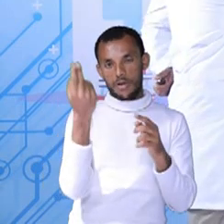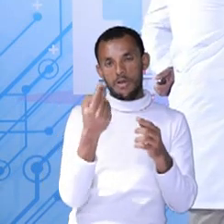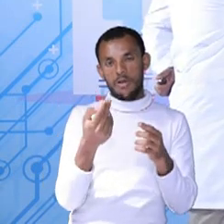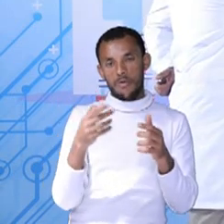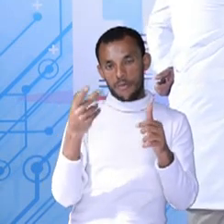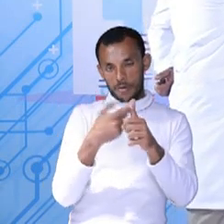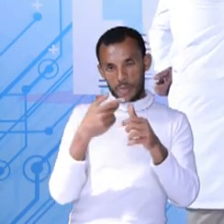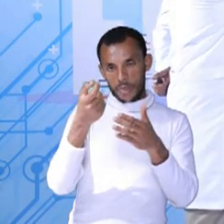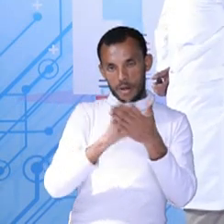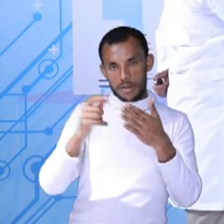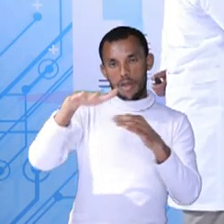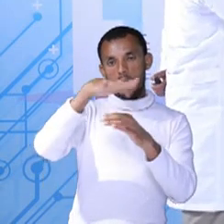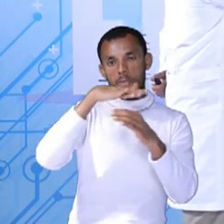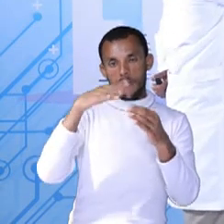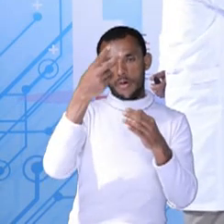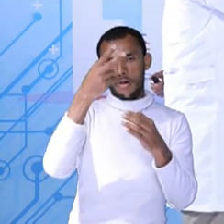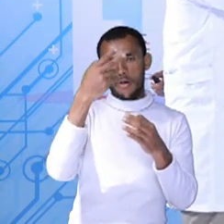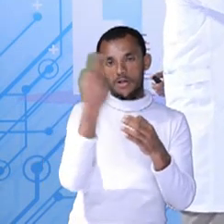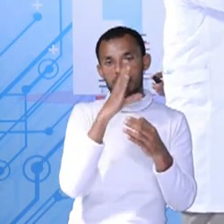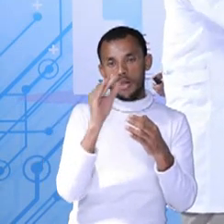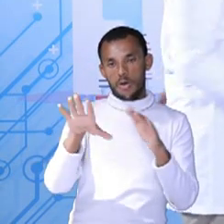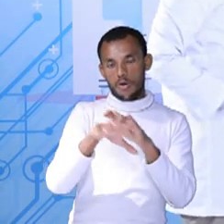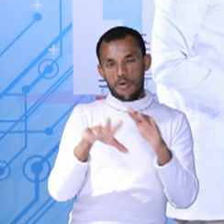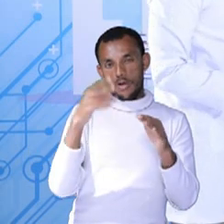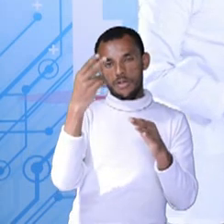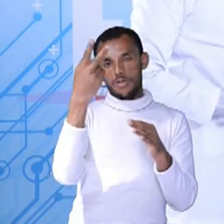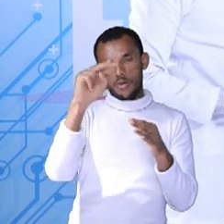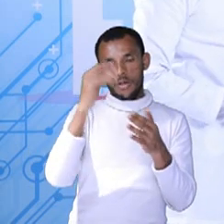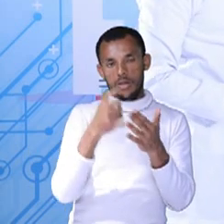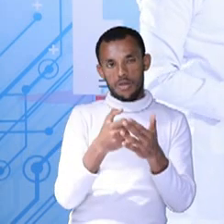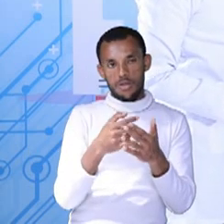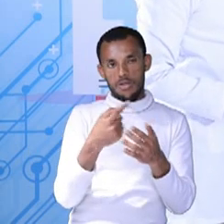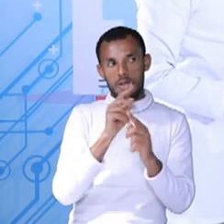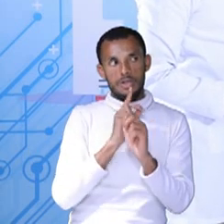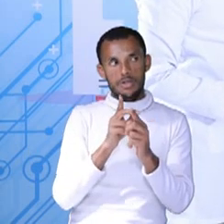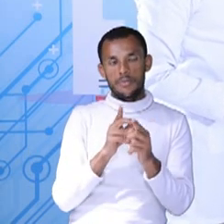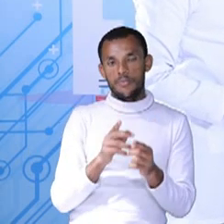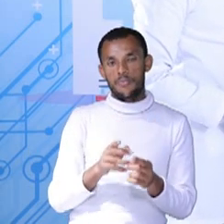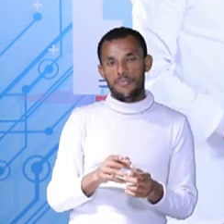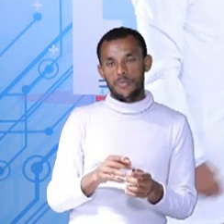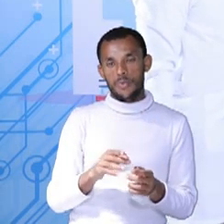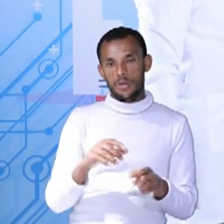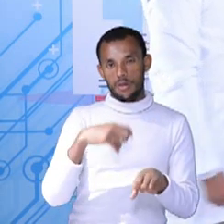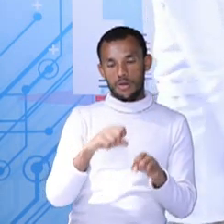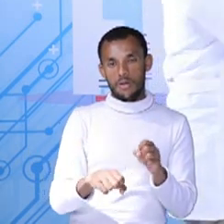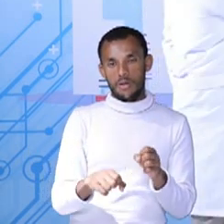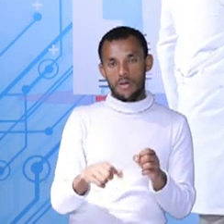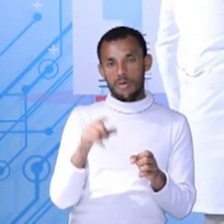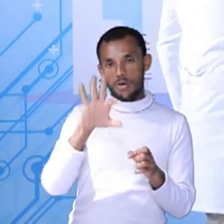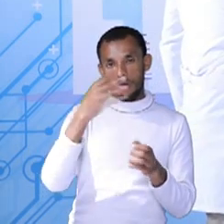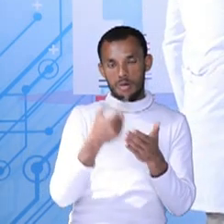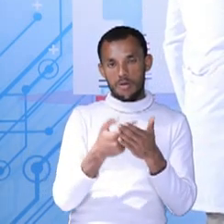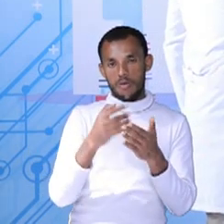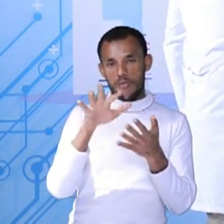upper function, square it, minus the lower function, square it, you integrate this. So let's see the answer. So you'll have this